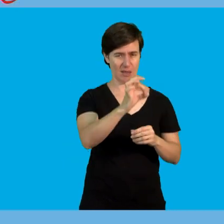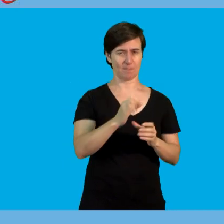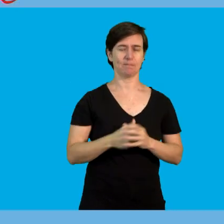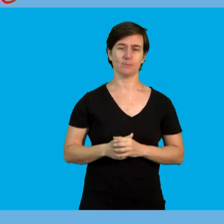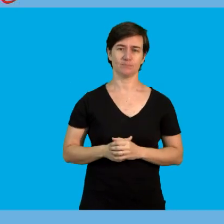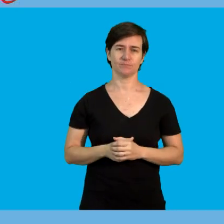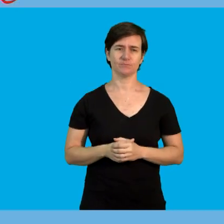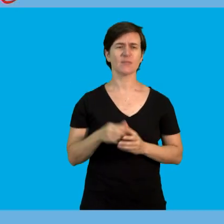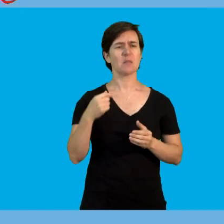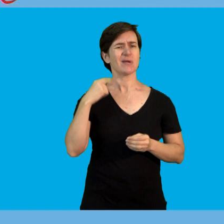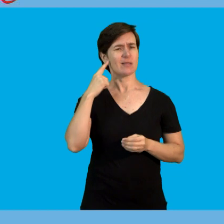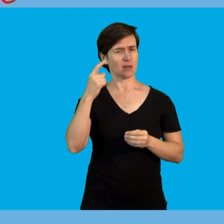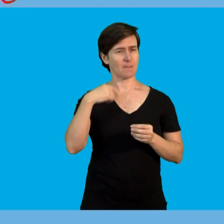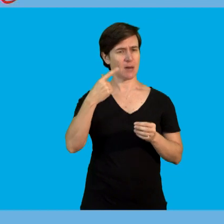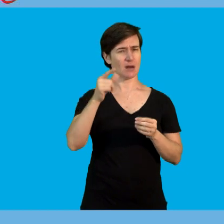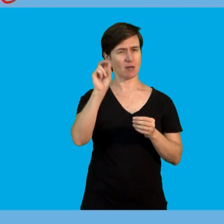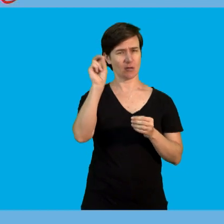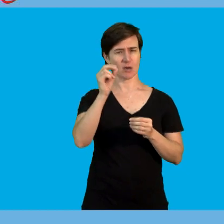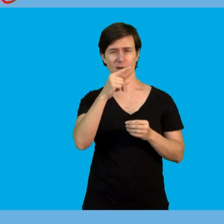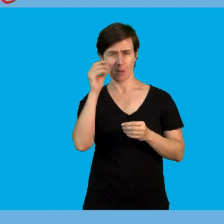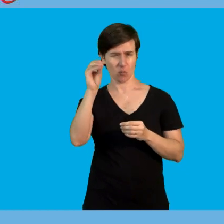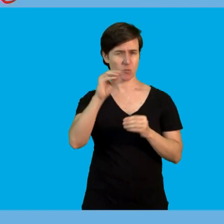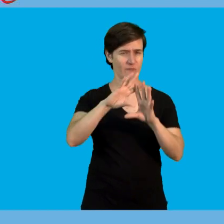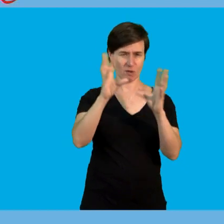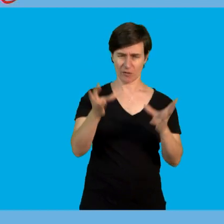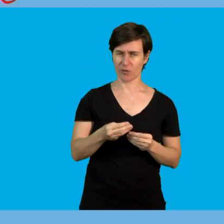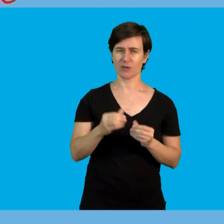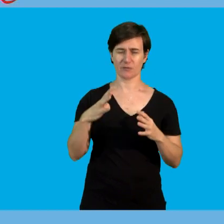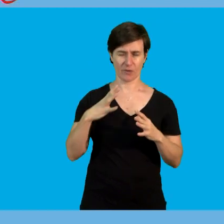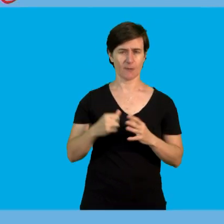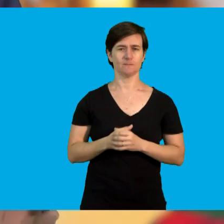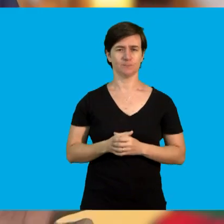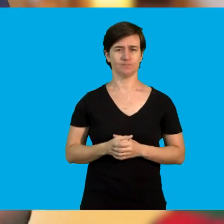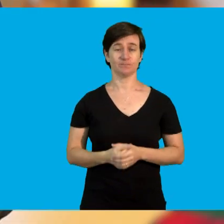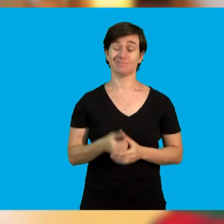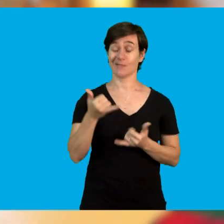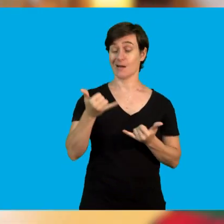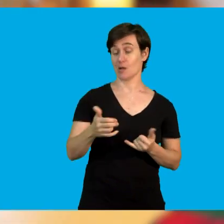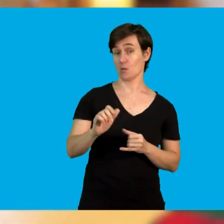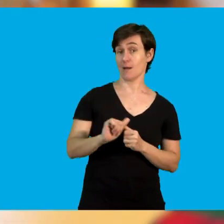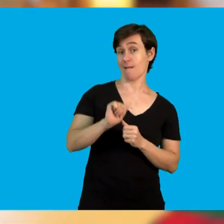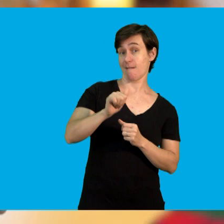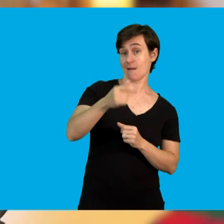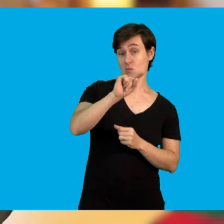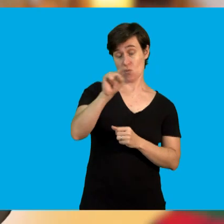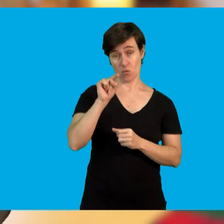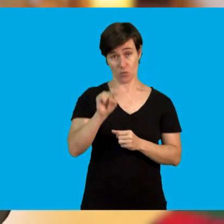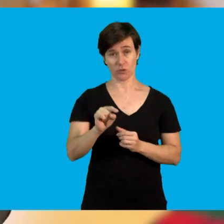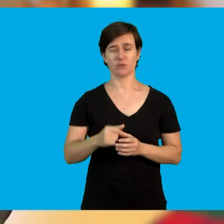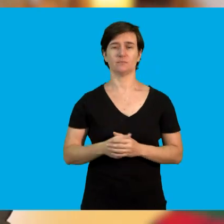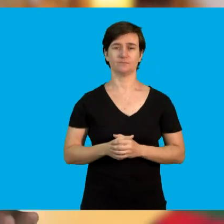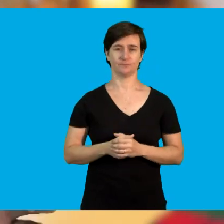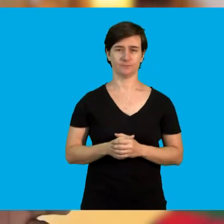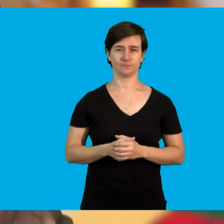Now, I think we have labeled everything that we can label on this question. Now we're going to move on to the next